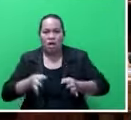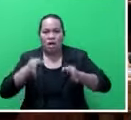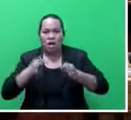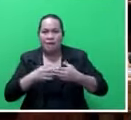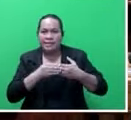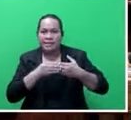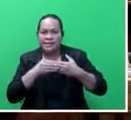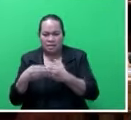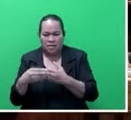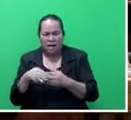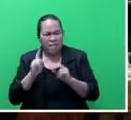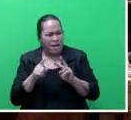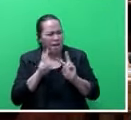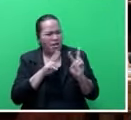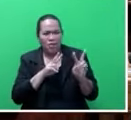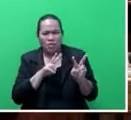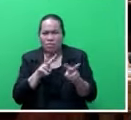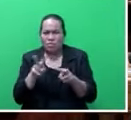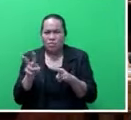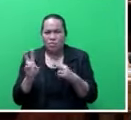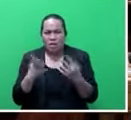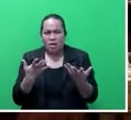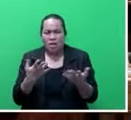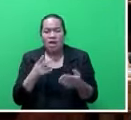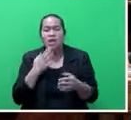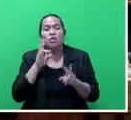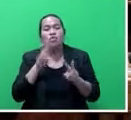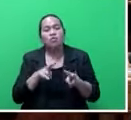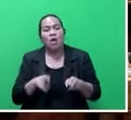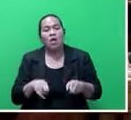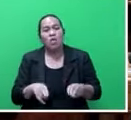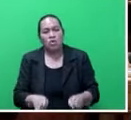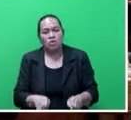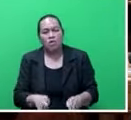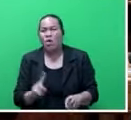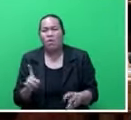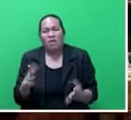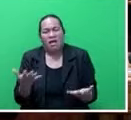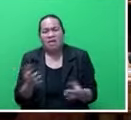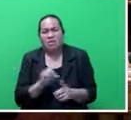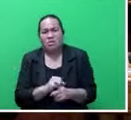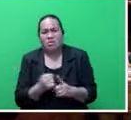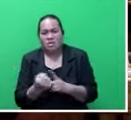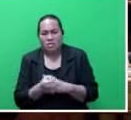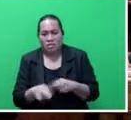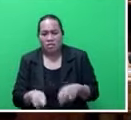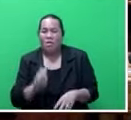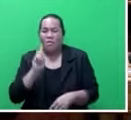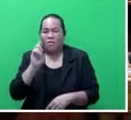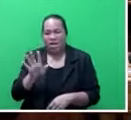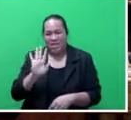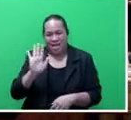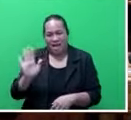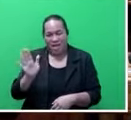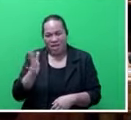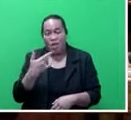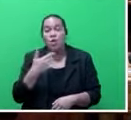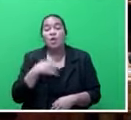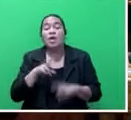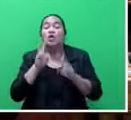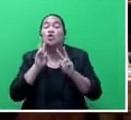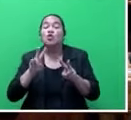But you look around, Honorable Speaker. Look at the roads. What is the state of the roads? That is the outcome. We only look at the